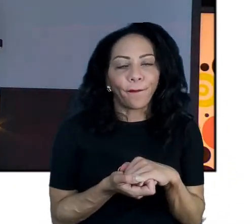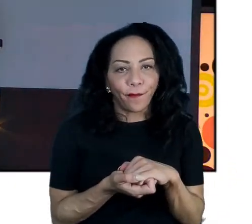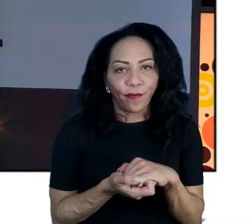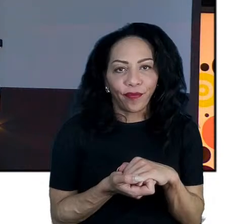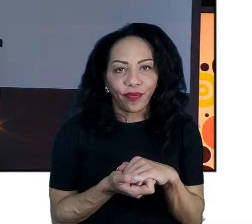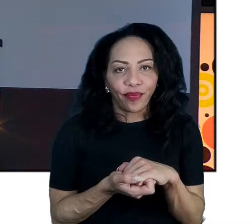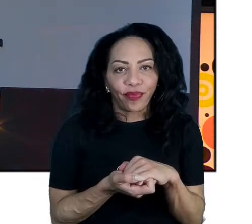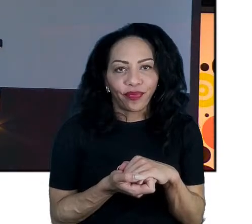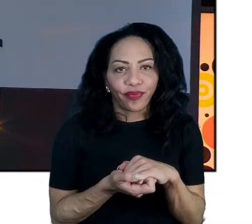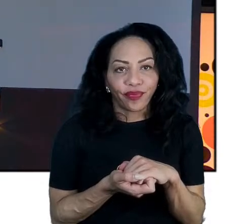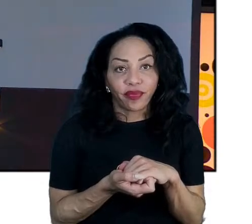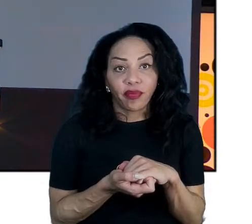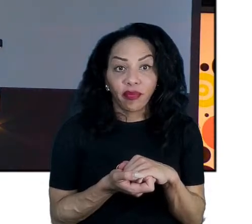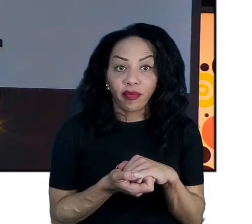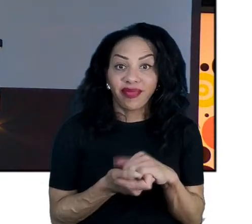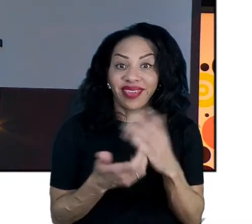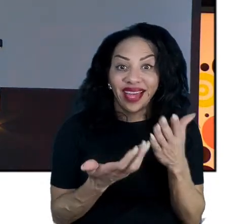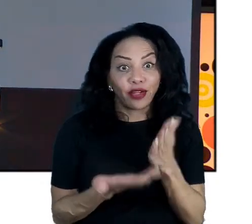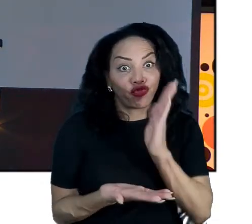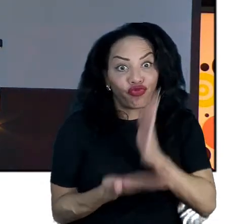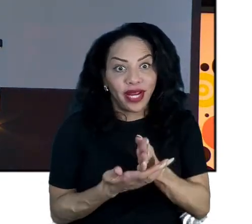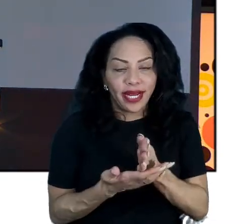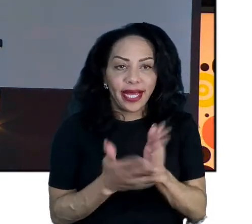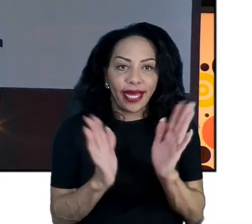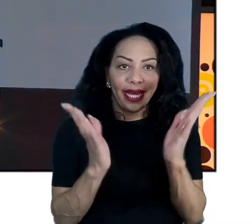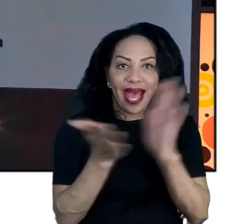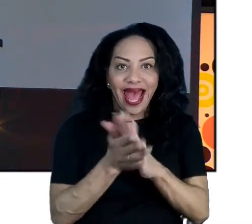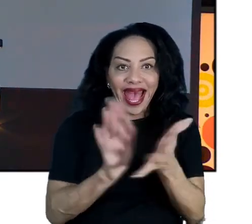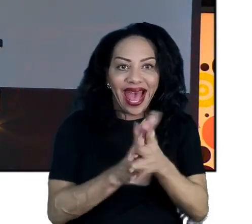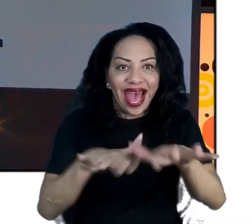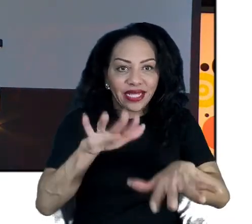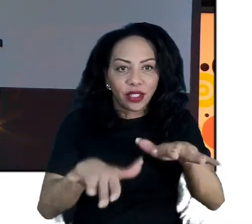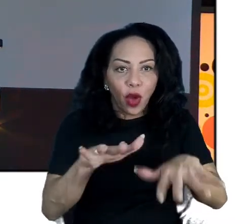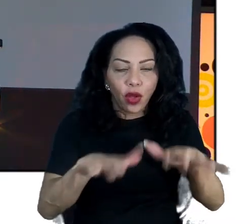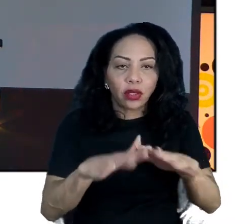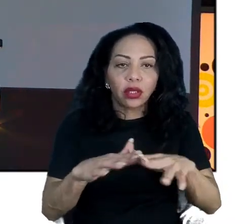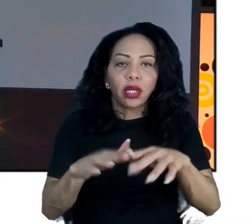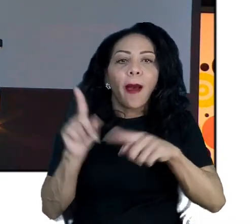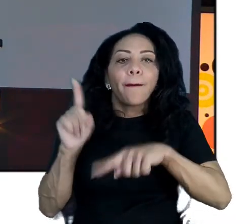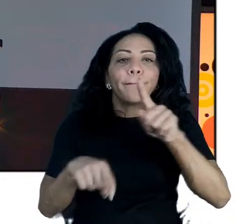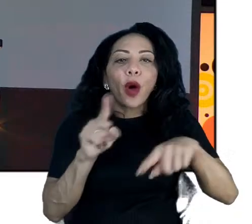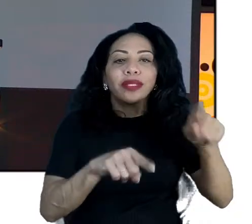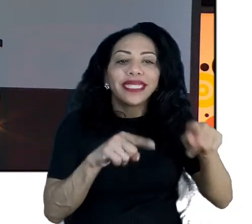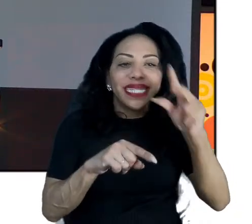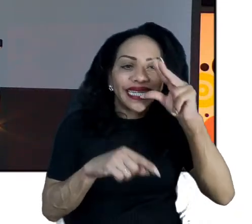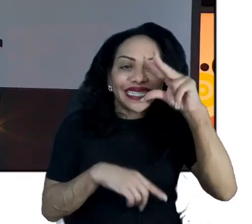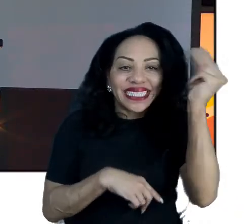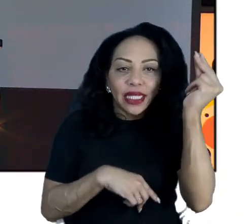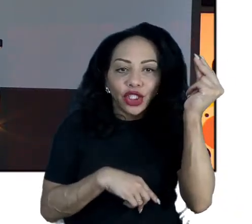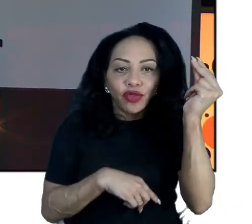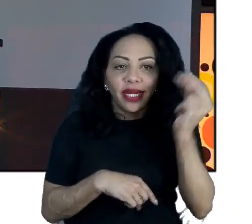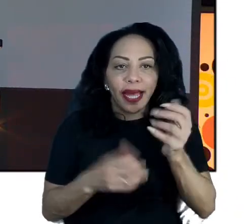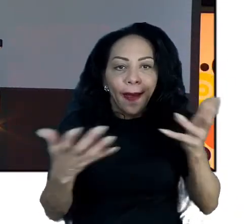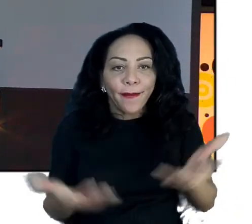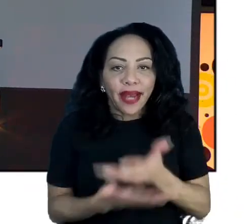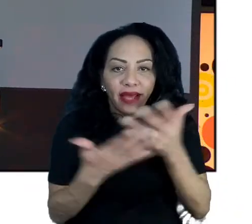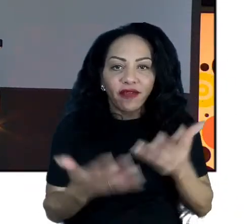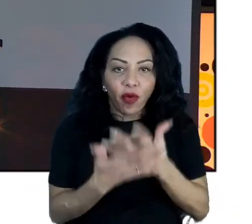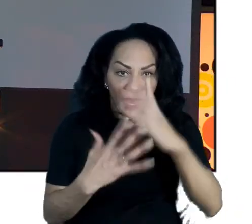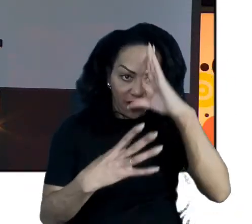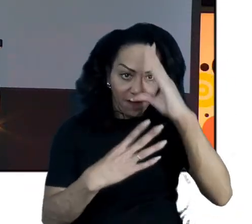it's hands-on. It's multisensory and playful and performative. So if we weren't in a talk